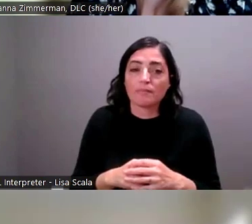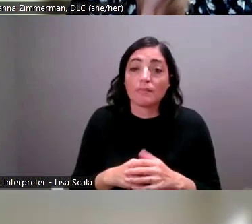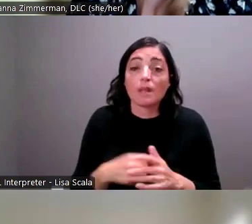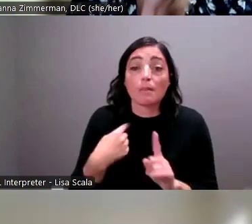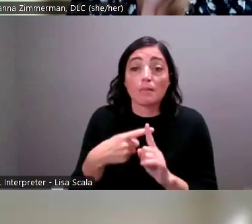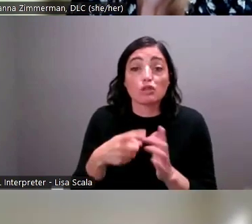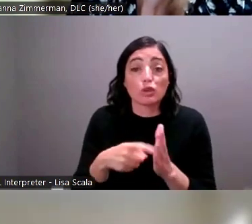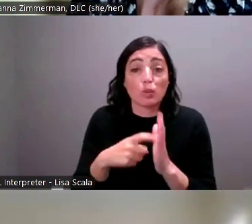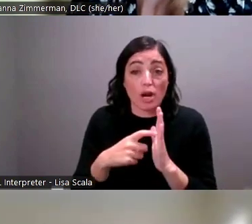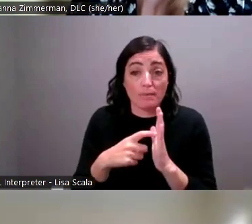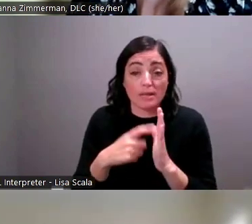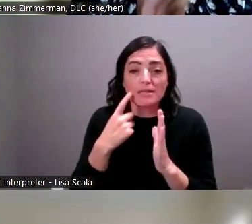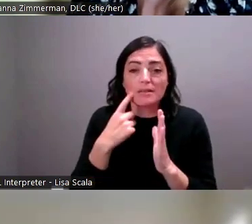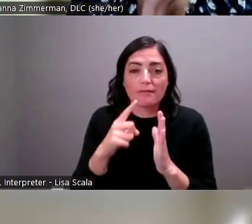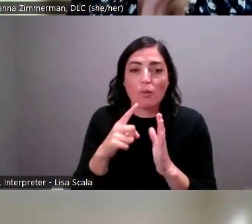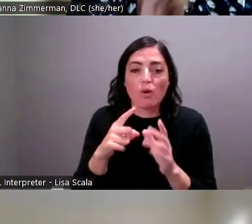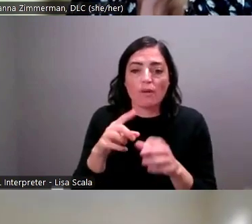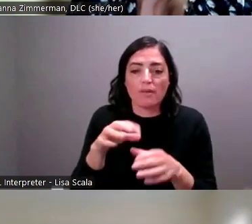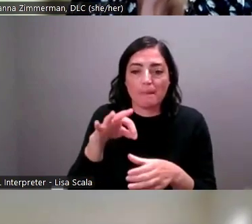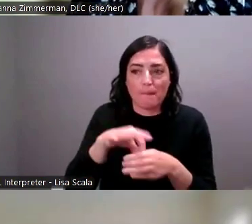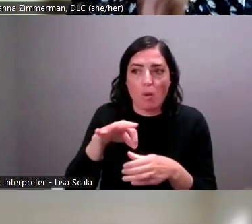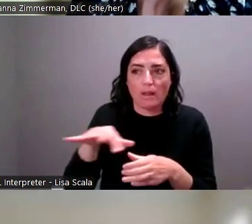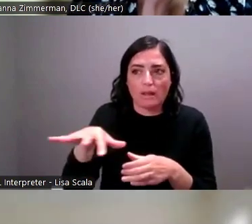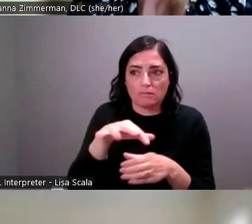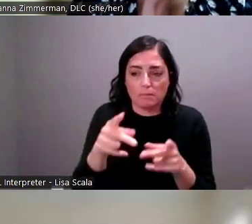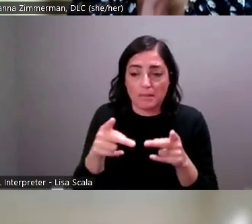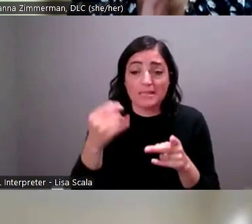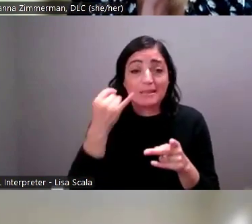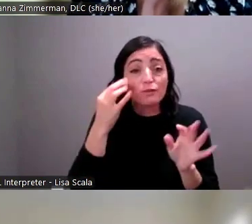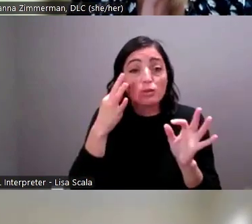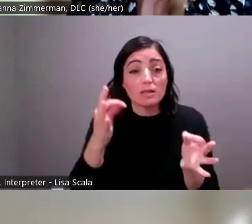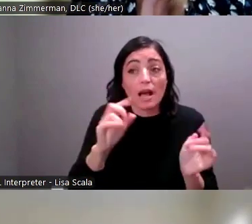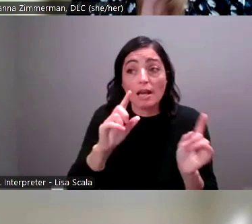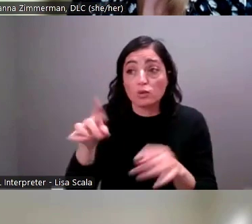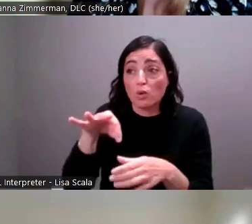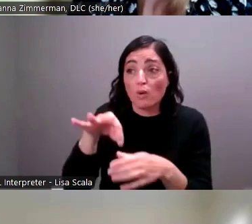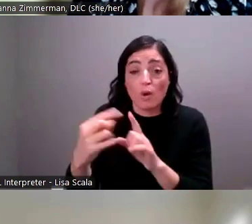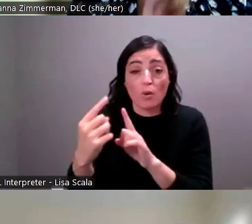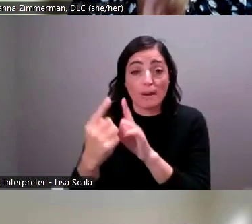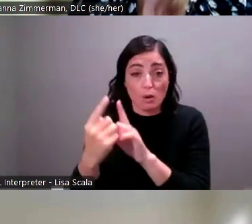requirements for polling places. So if you're going to vote in person,